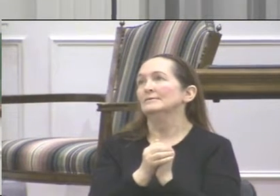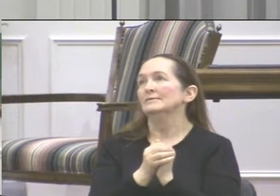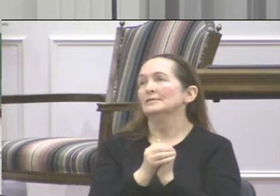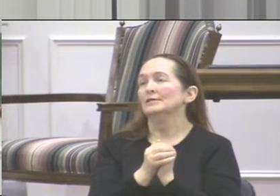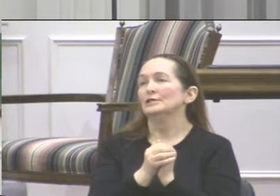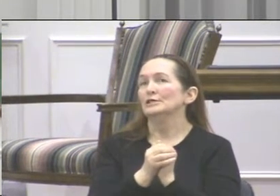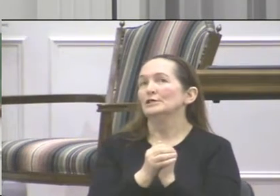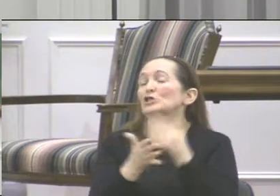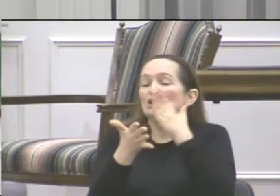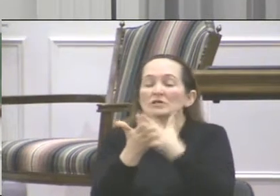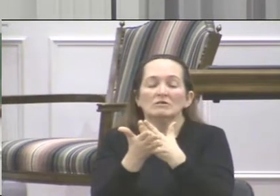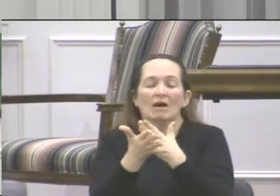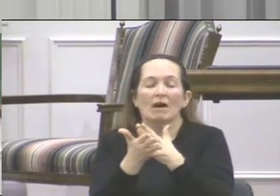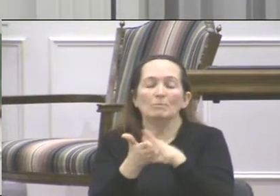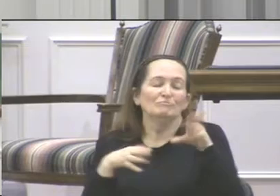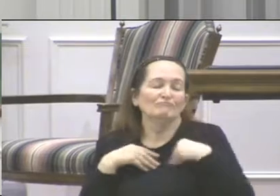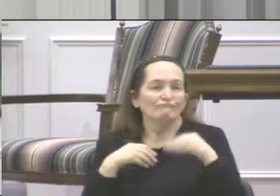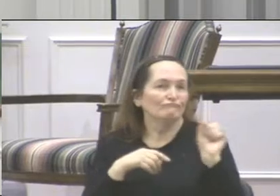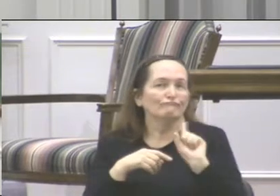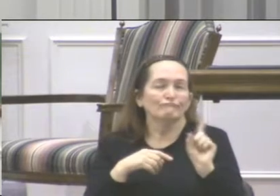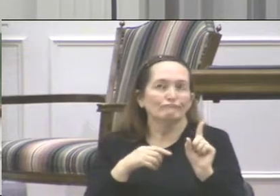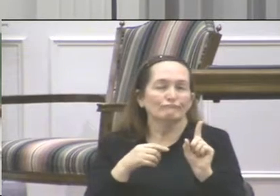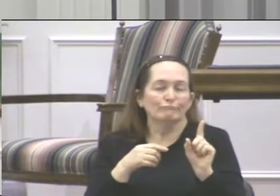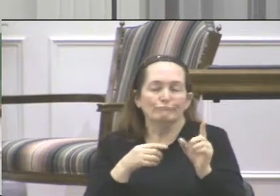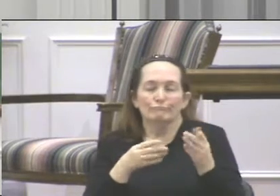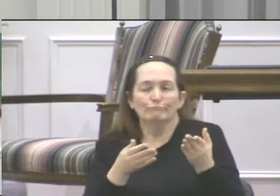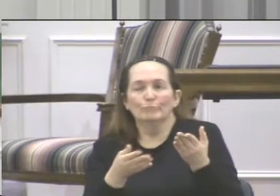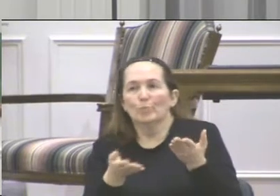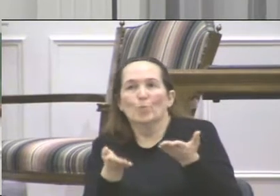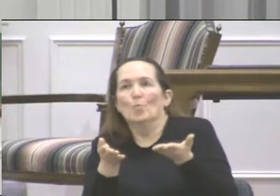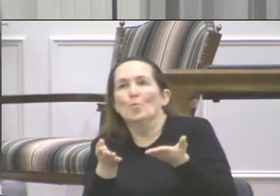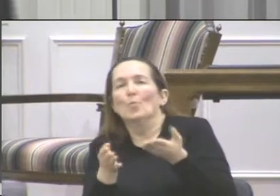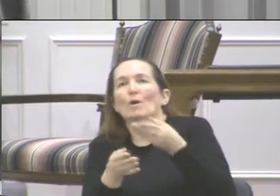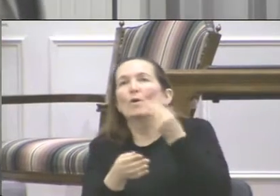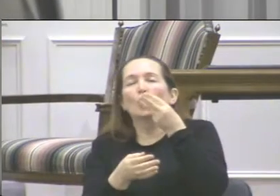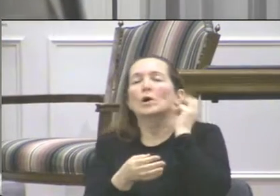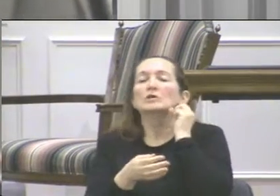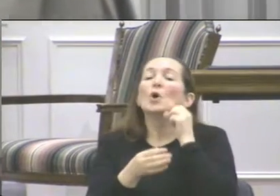Now, we use that word in a variety of ways.